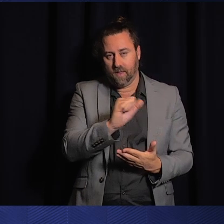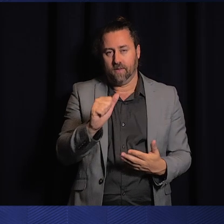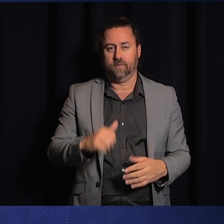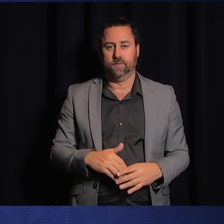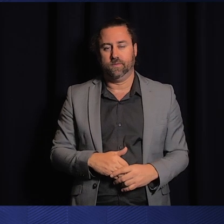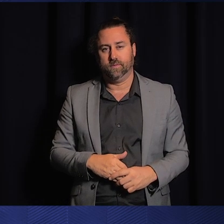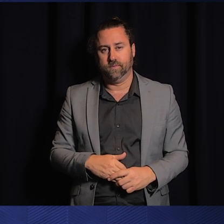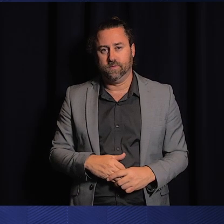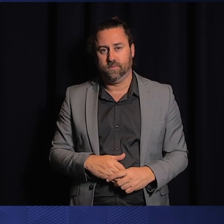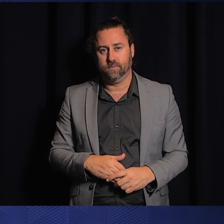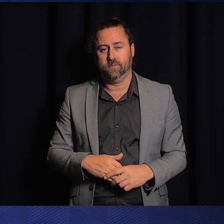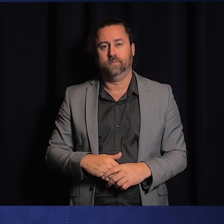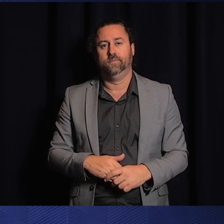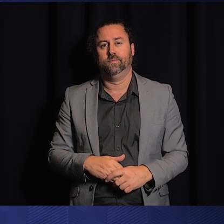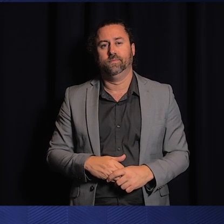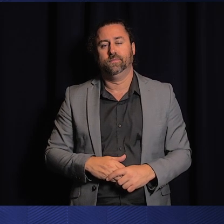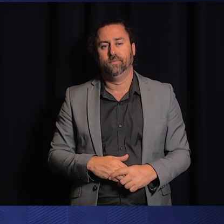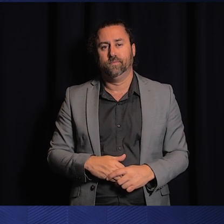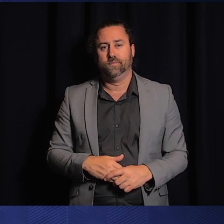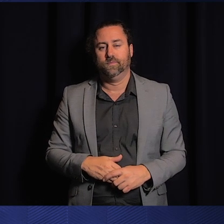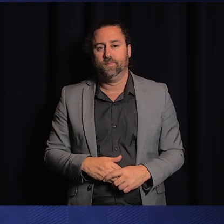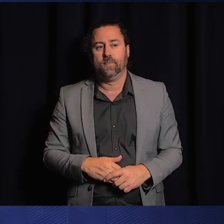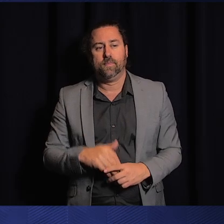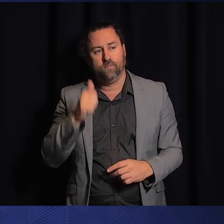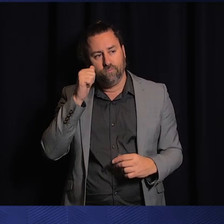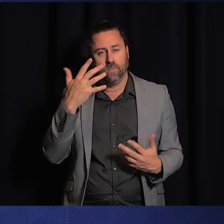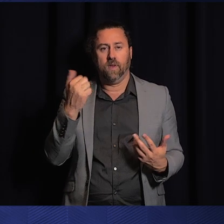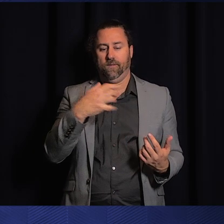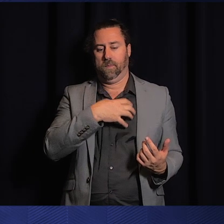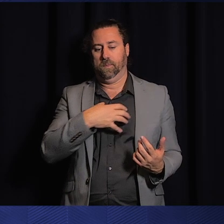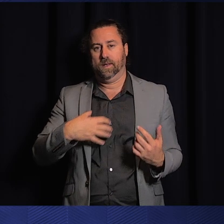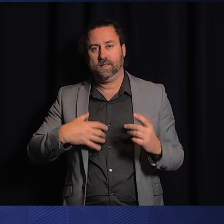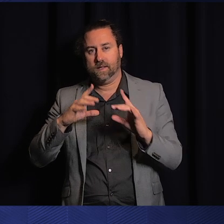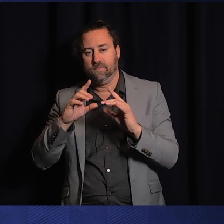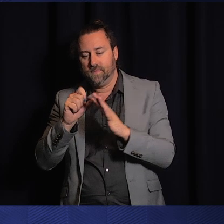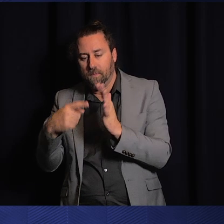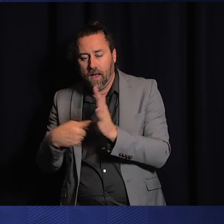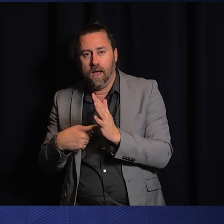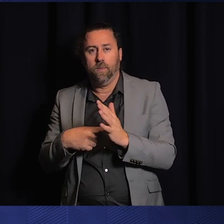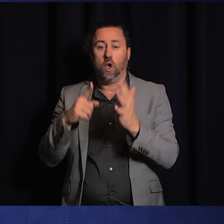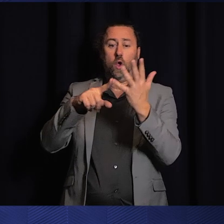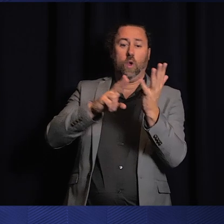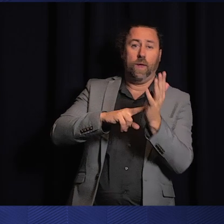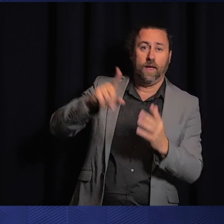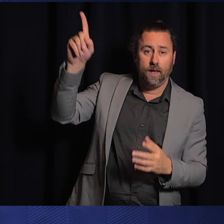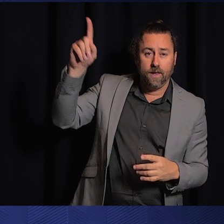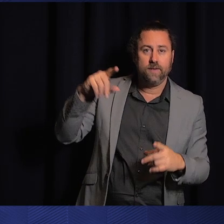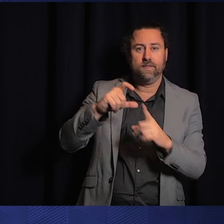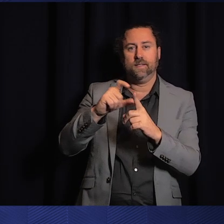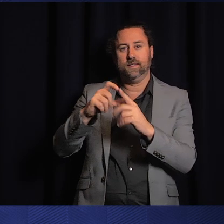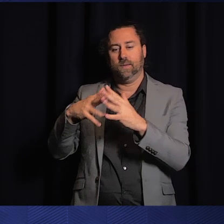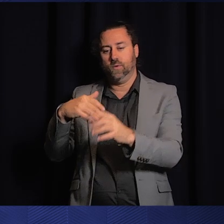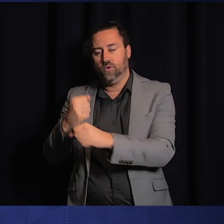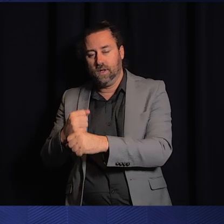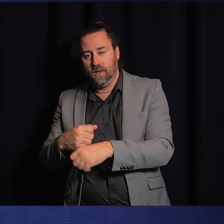there are interministerial consultations, there are consultations with UN bodies like DDWG